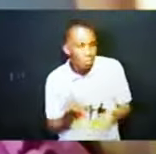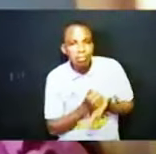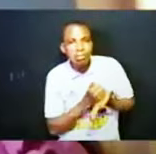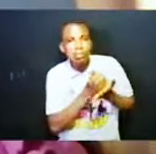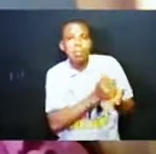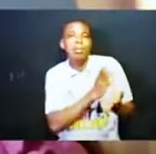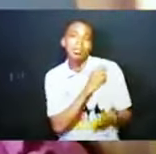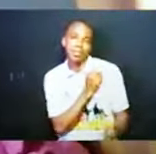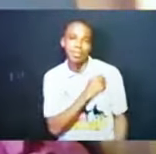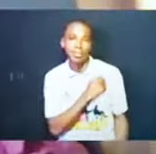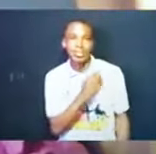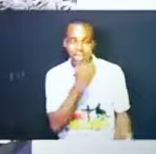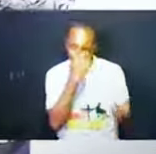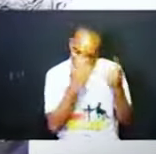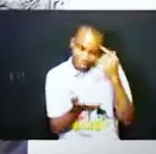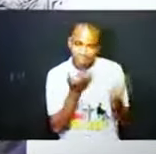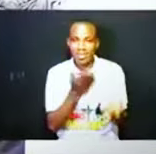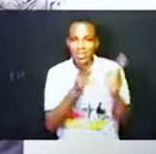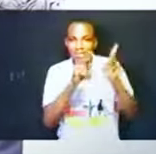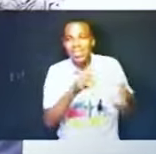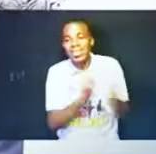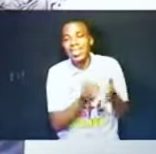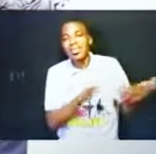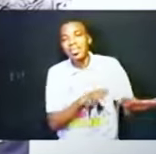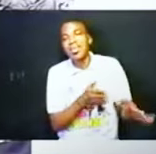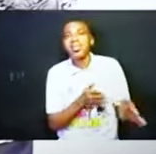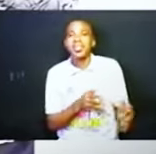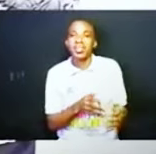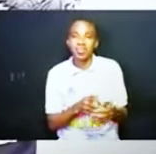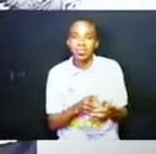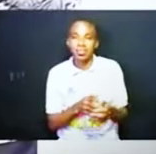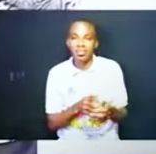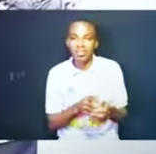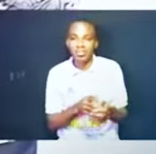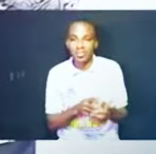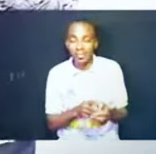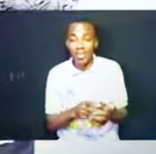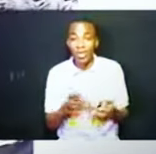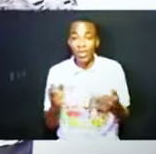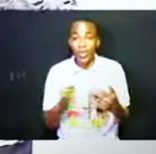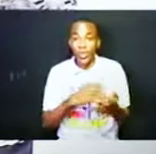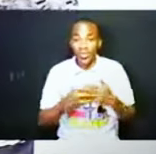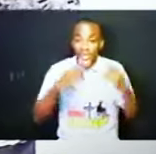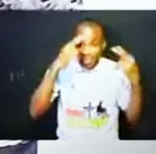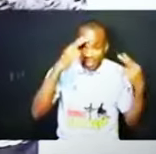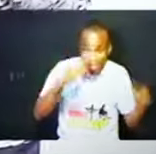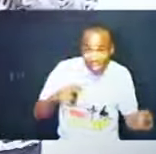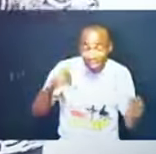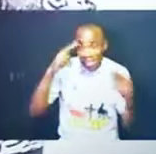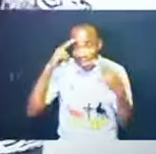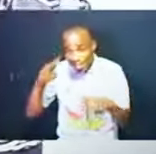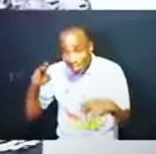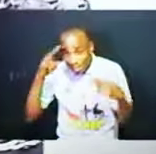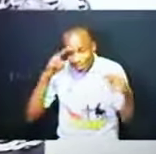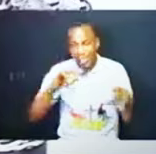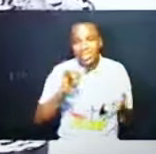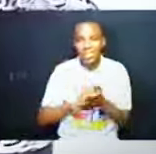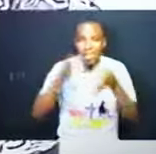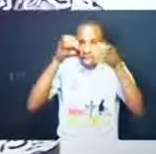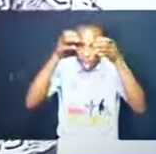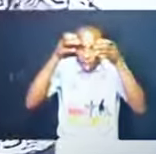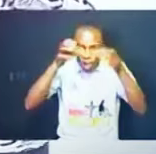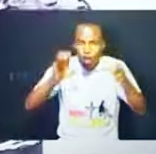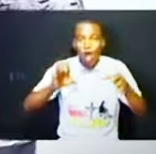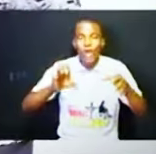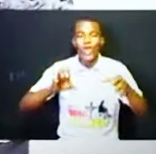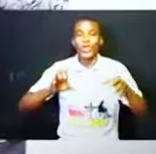I don't know. I don't know. Maybe I see it then. And all these things make the world. Some people are full